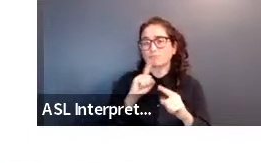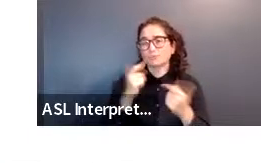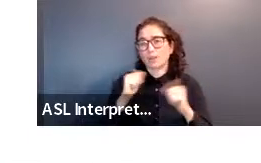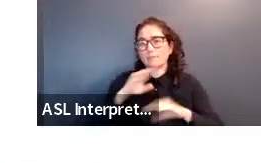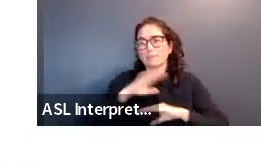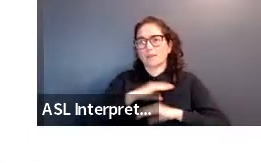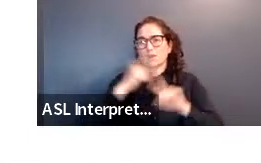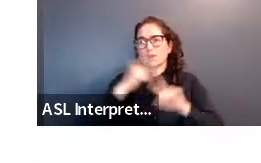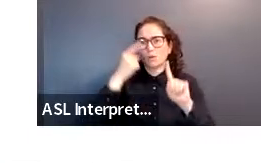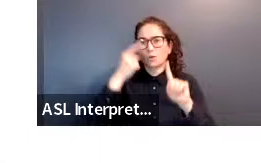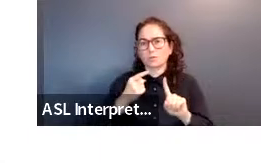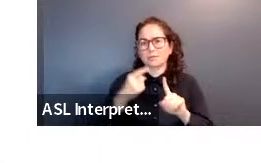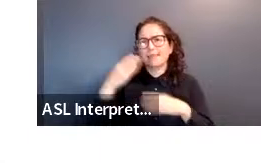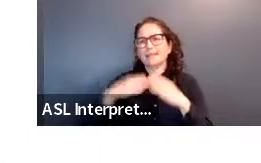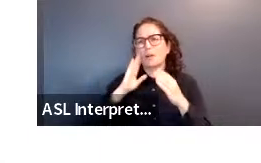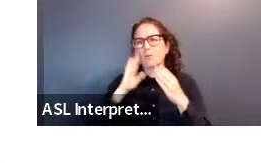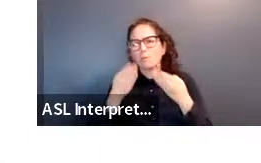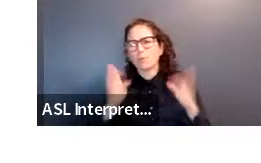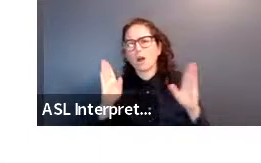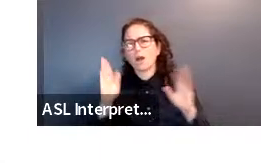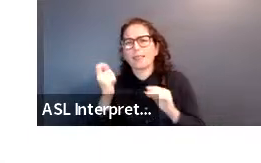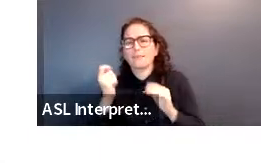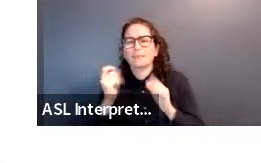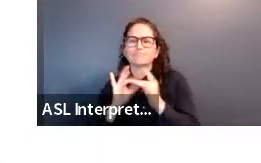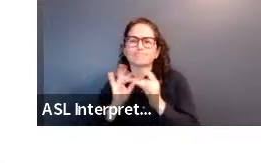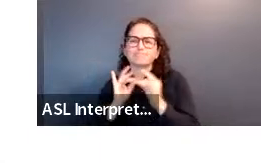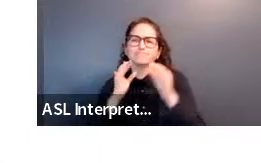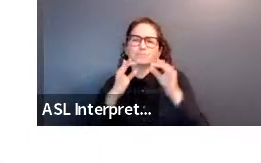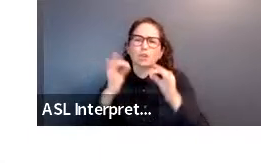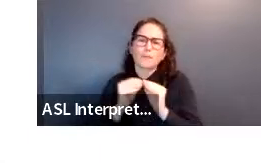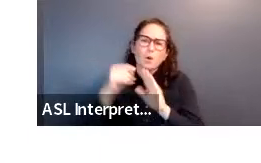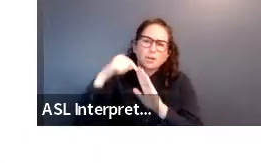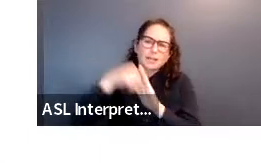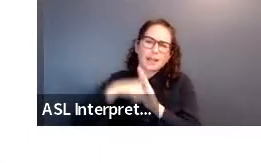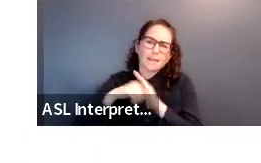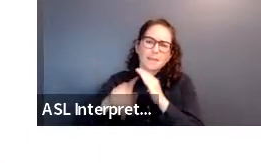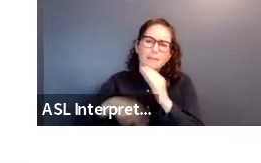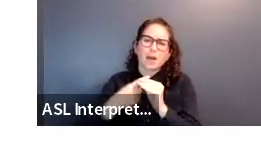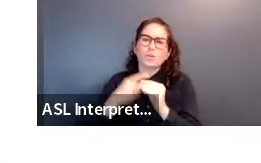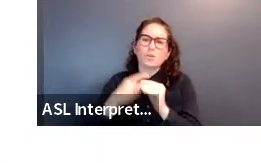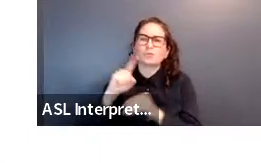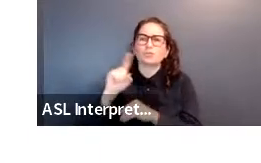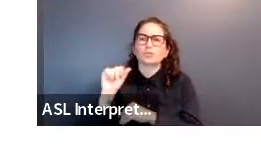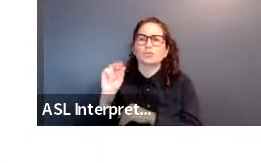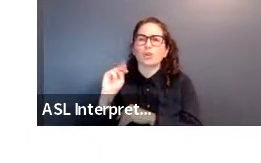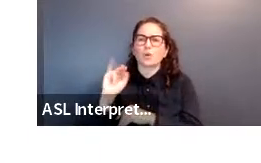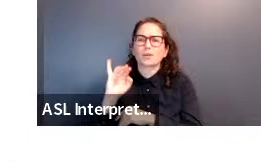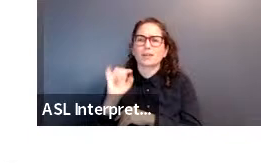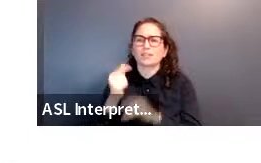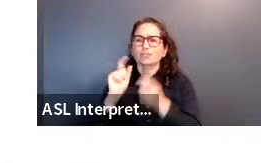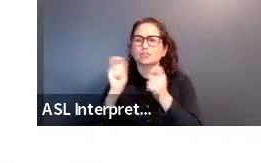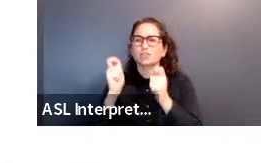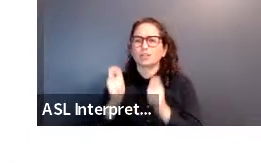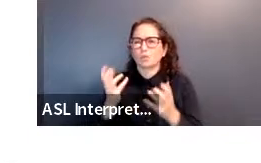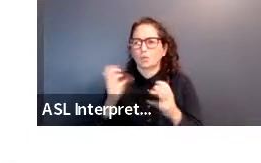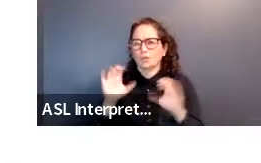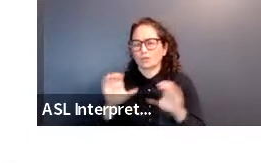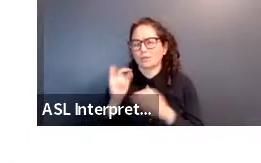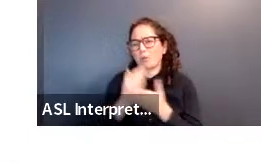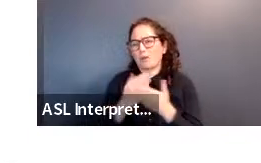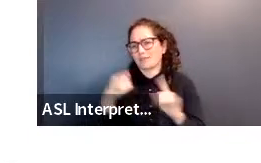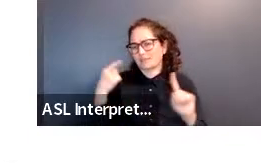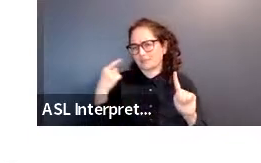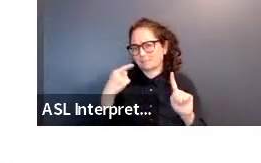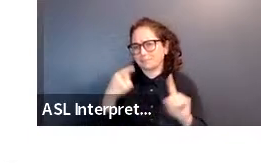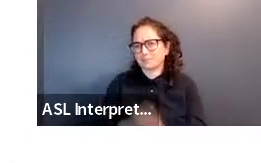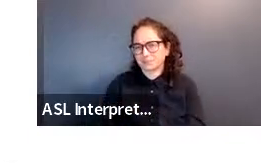And then I'll broaden a bit at the end to describe in more depth the zoning changes that we hope to make as part of this initiative. Next